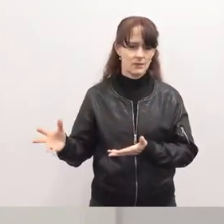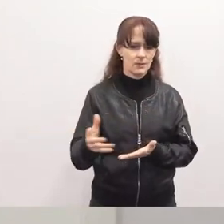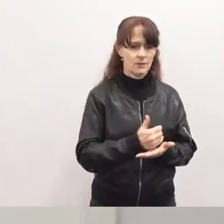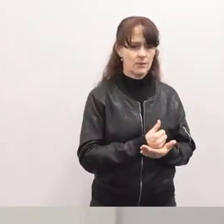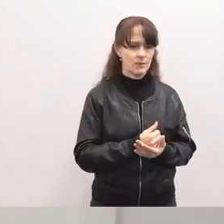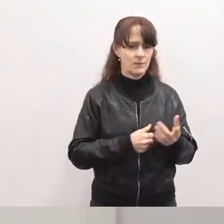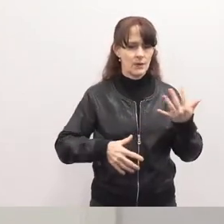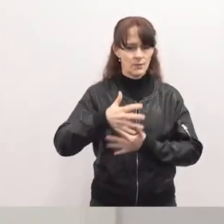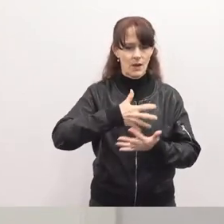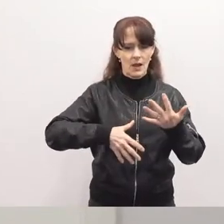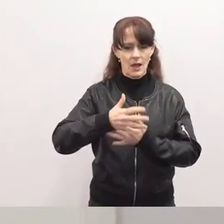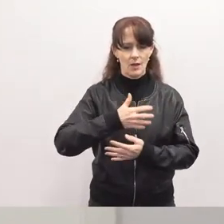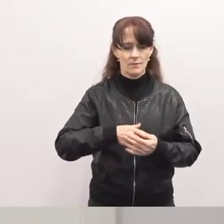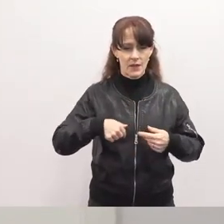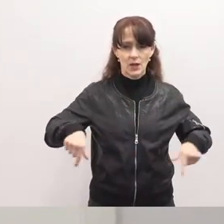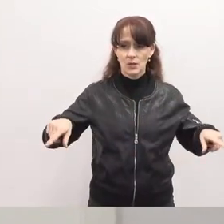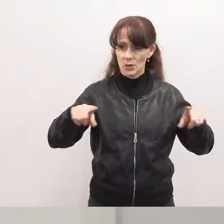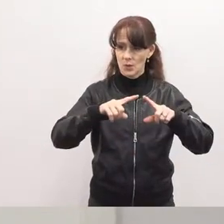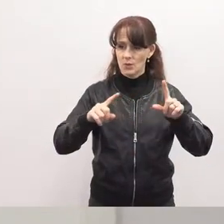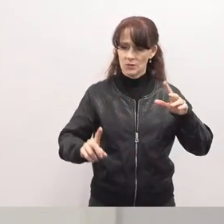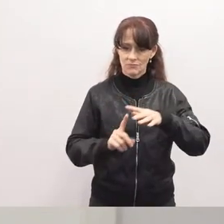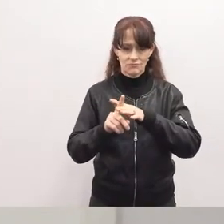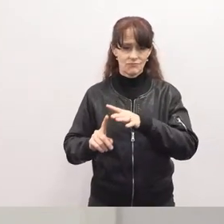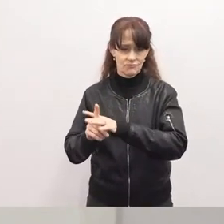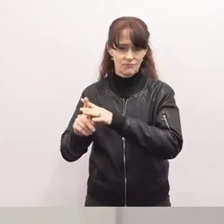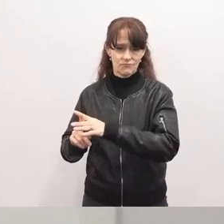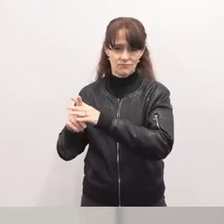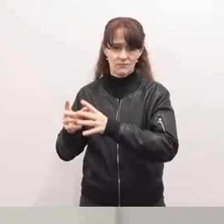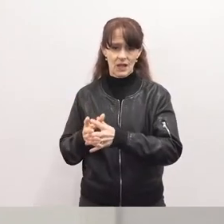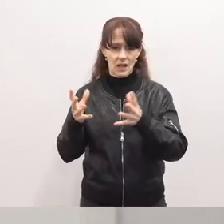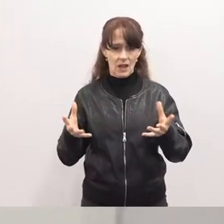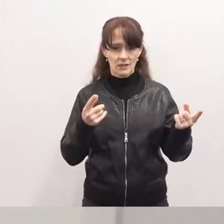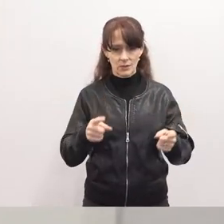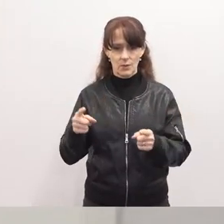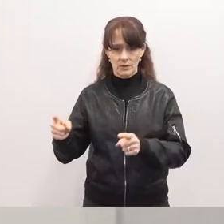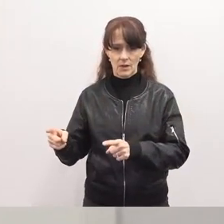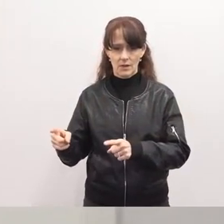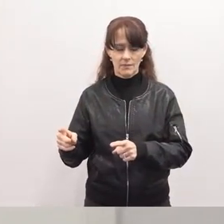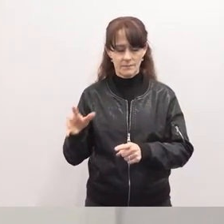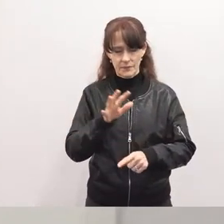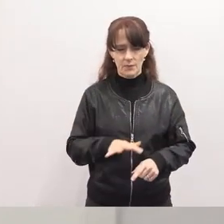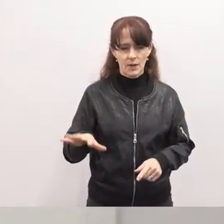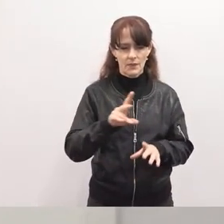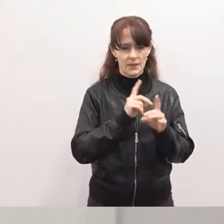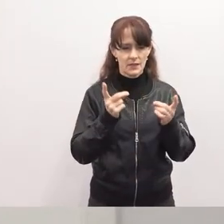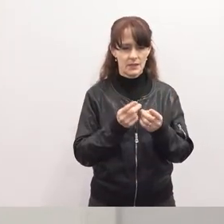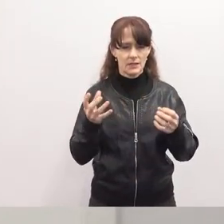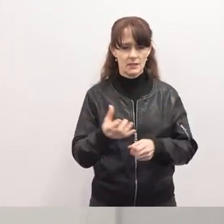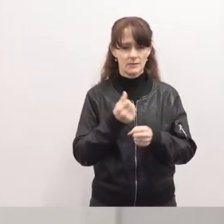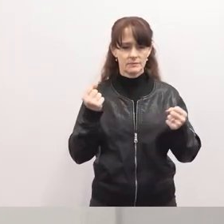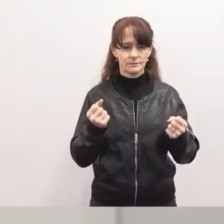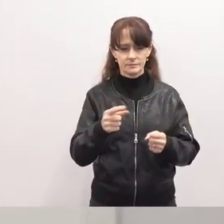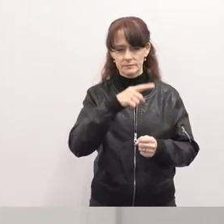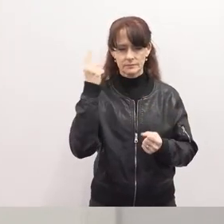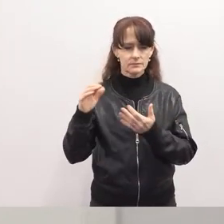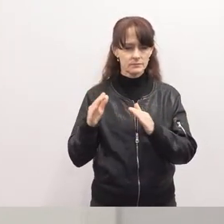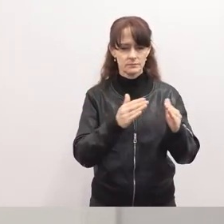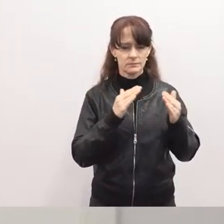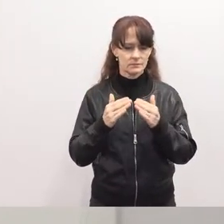out and about, so that you can be out and about this month. There are lots of things going on around the district to celebrate our Black community. And